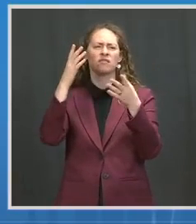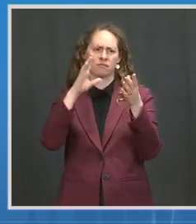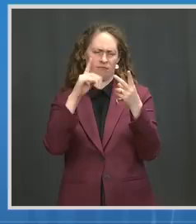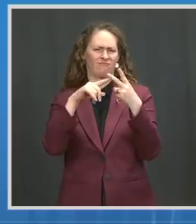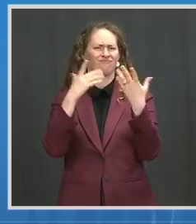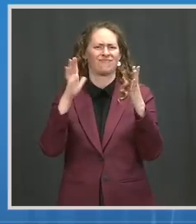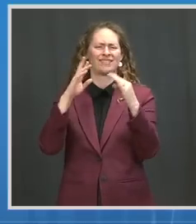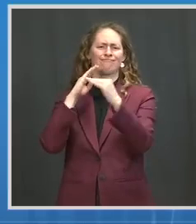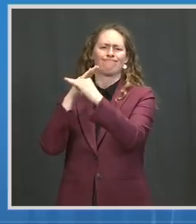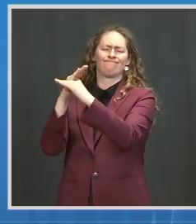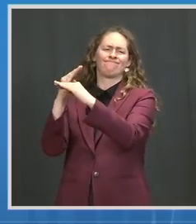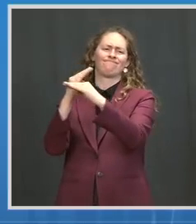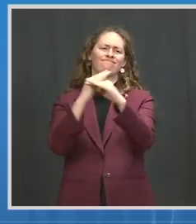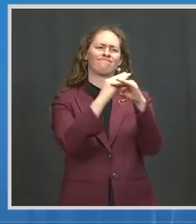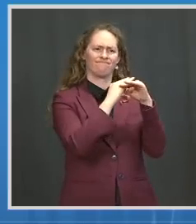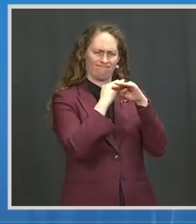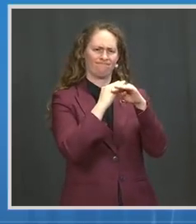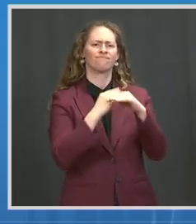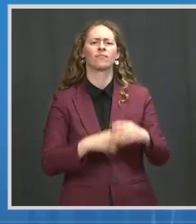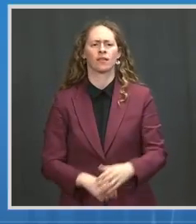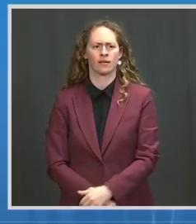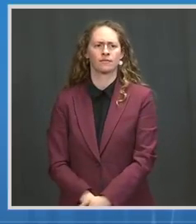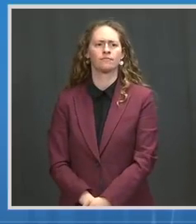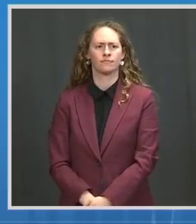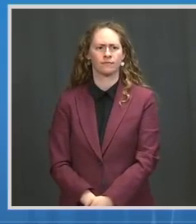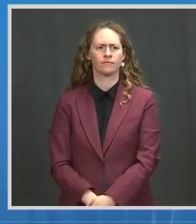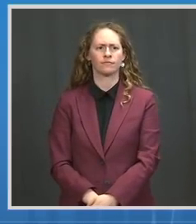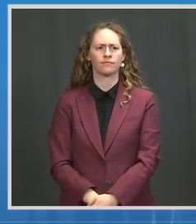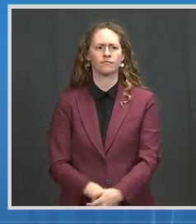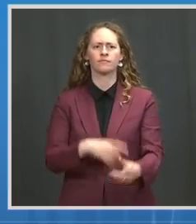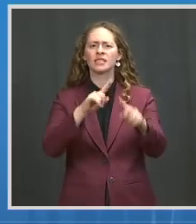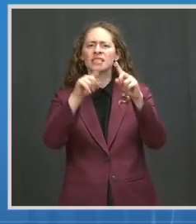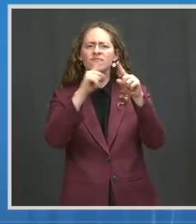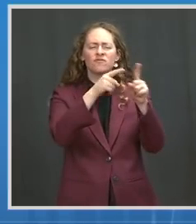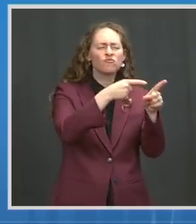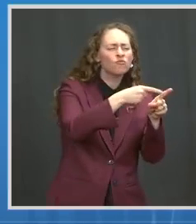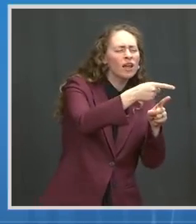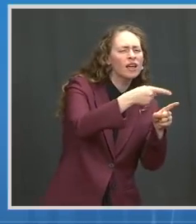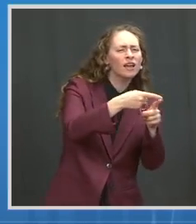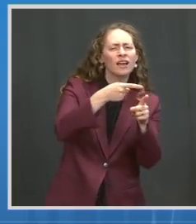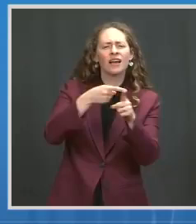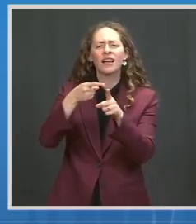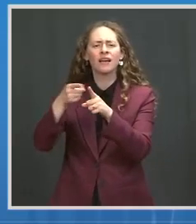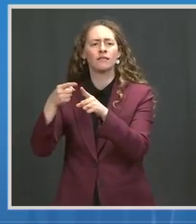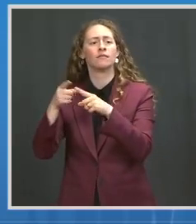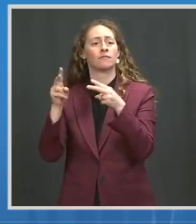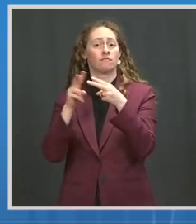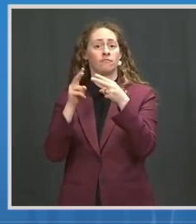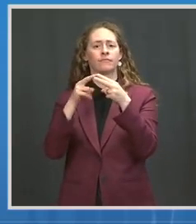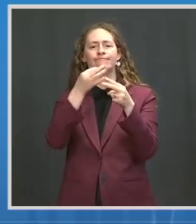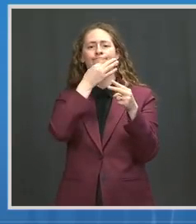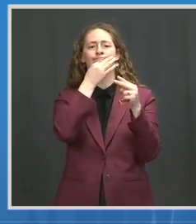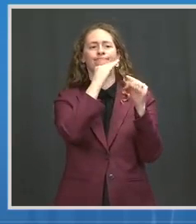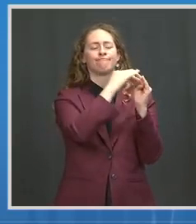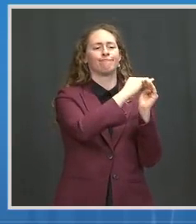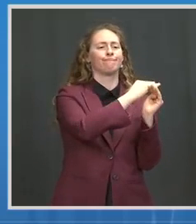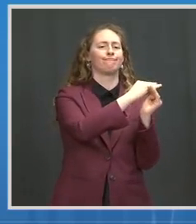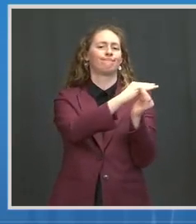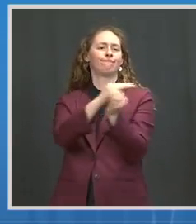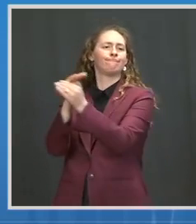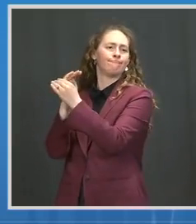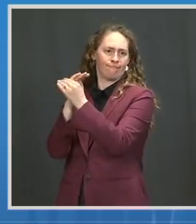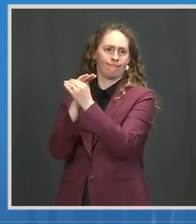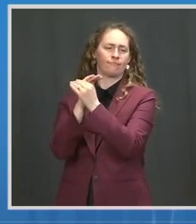over against multiple variants. So you can boost against the wild type and still cover